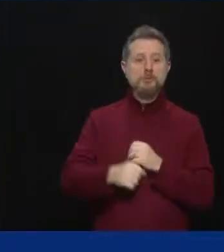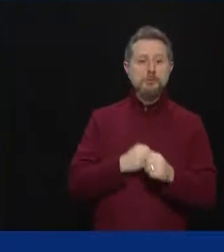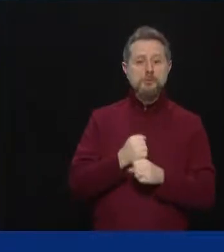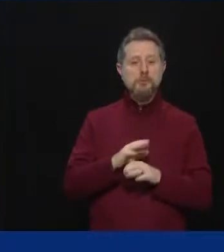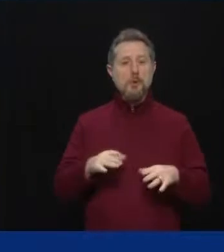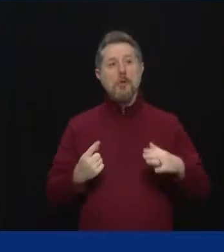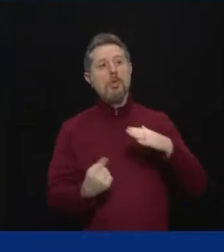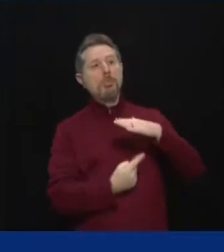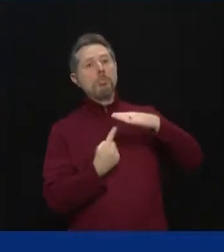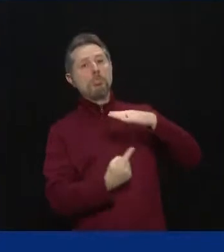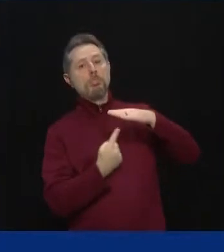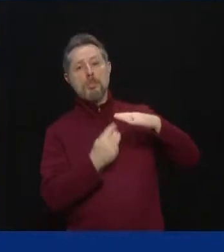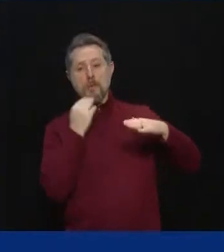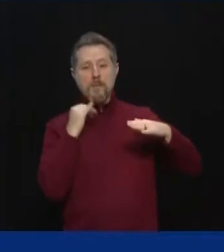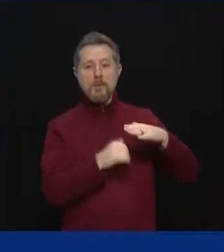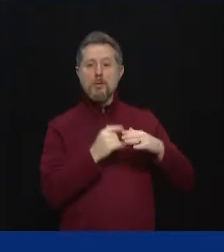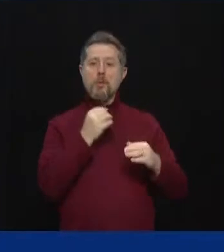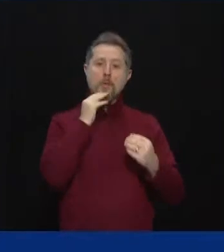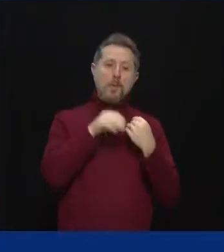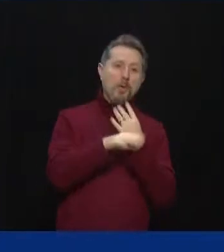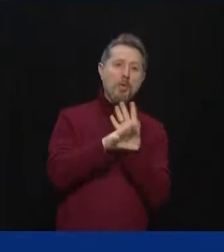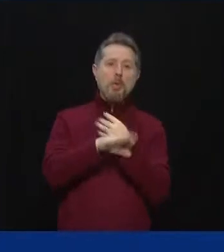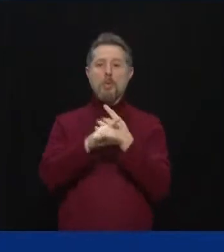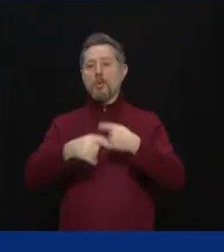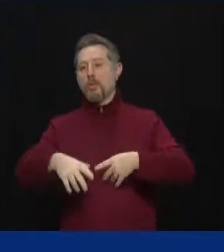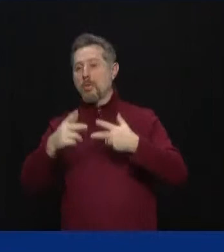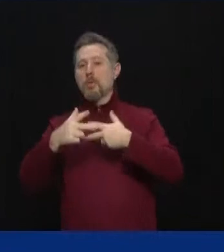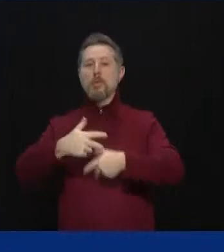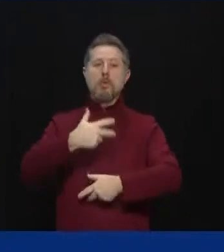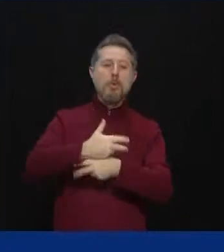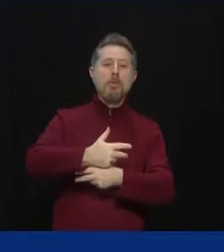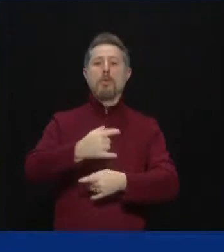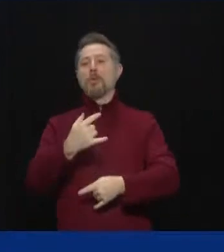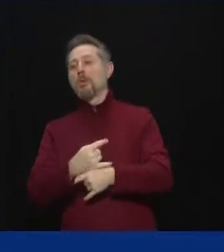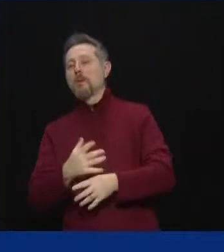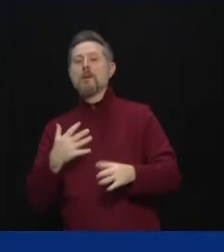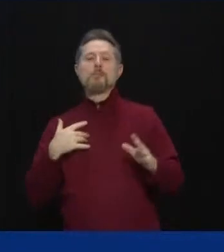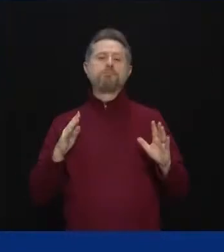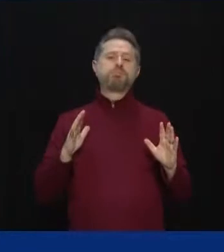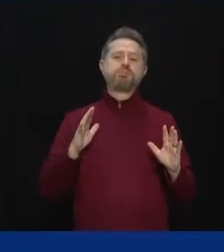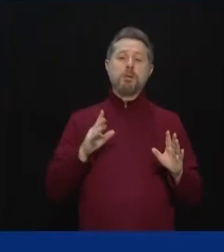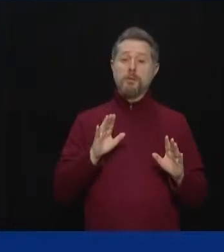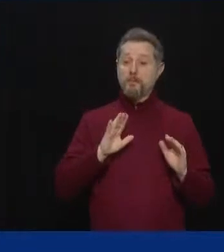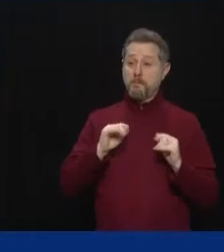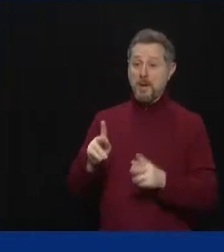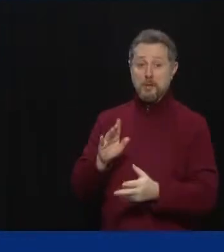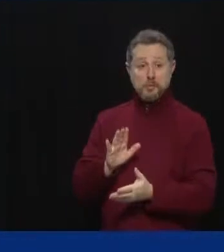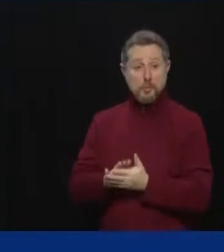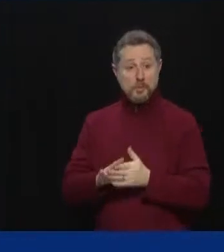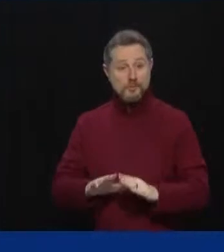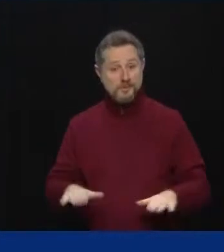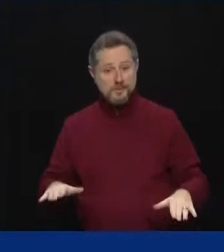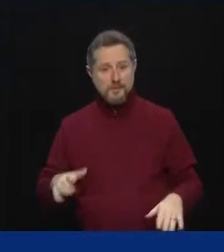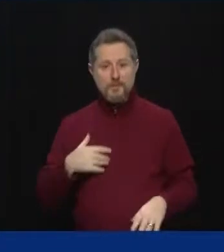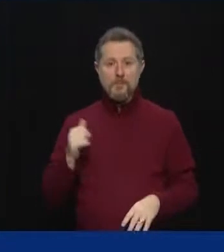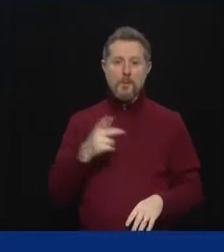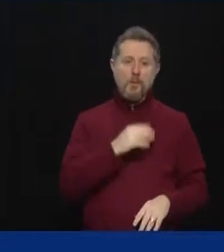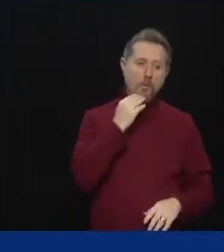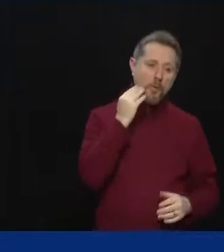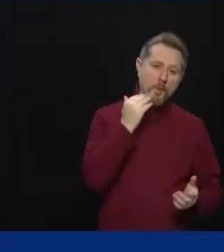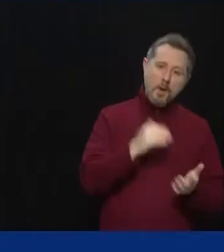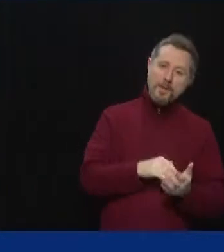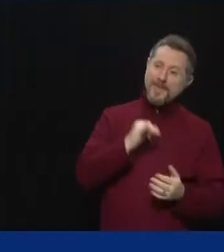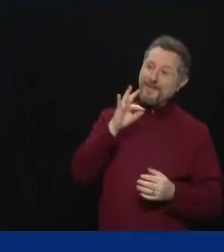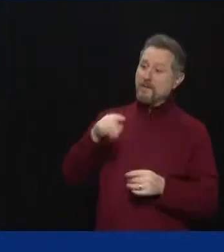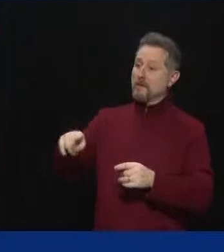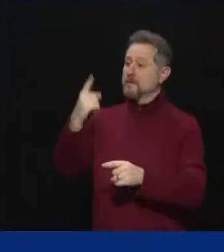home, but it's not any better for them to go to school and have to be sent back because there's a positive case. And we want to make sure that we restructure